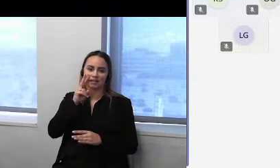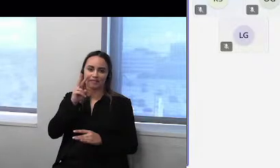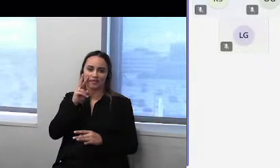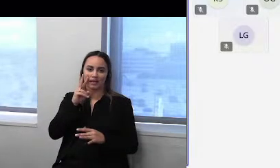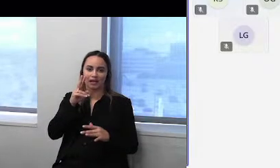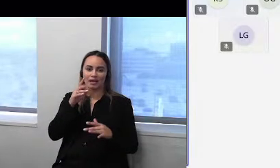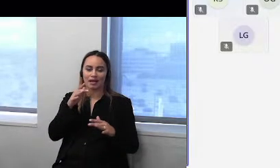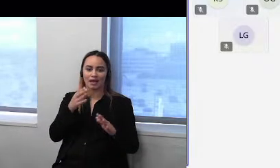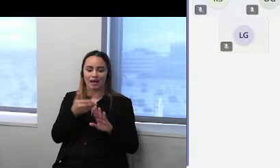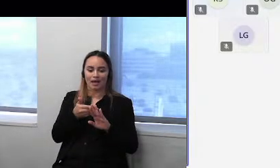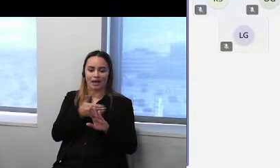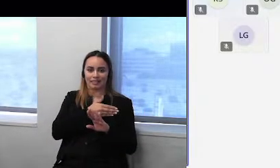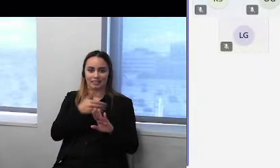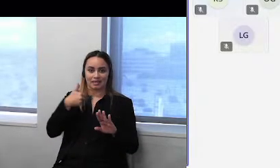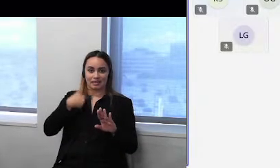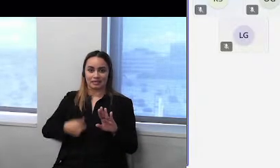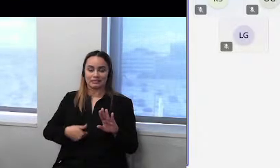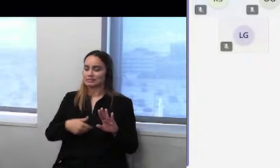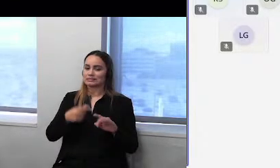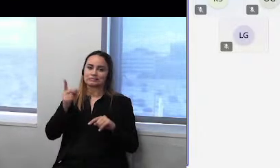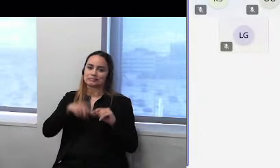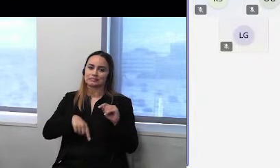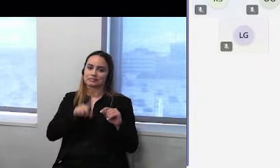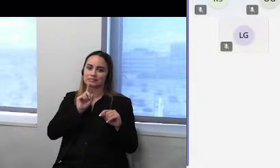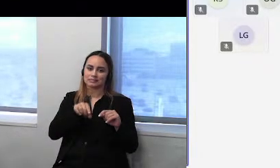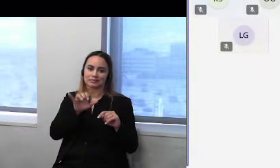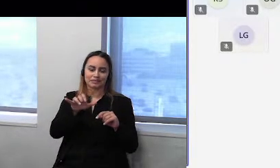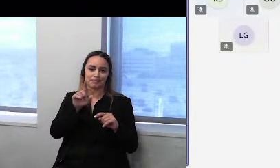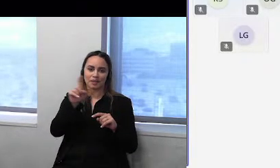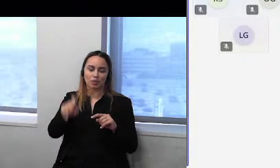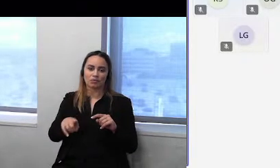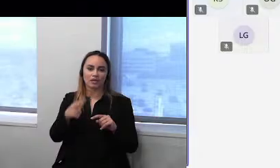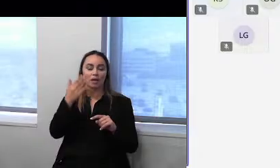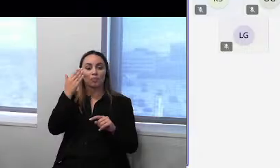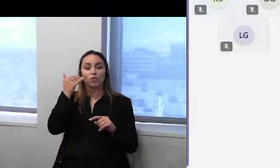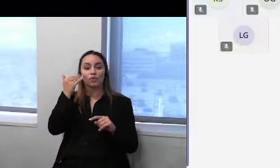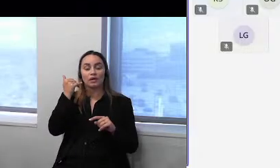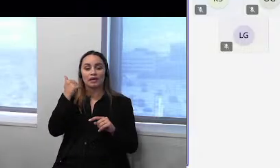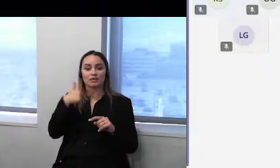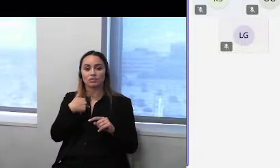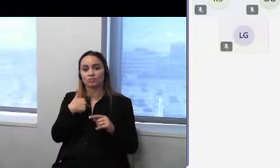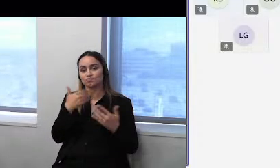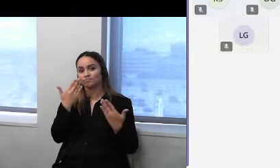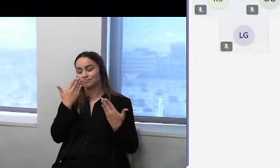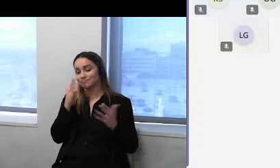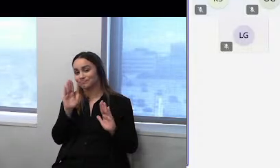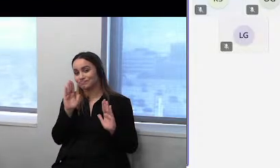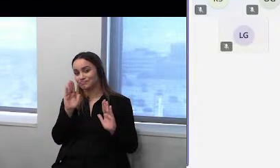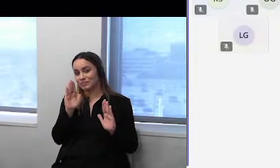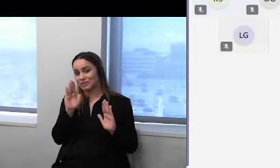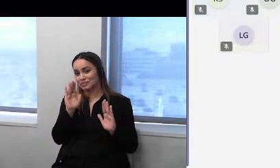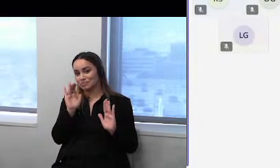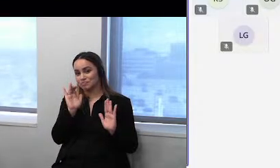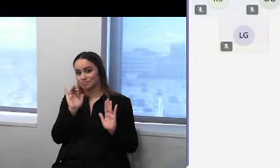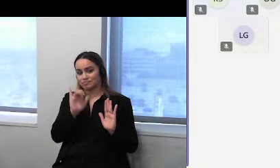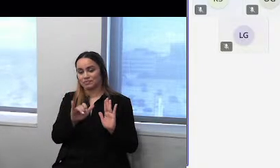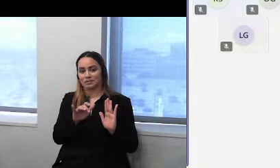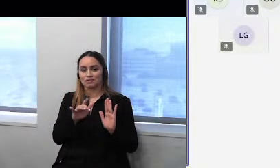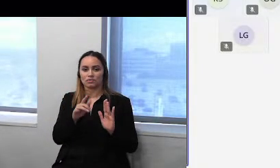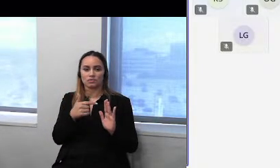knowledge, I cannot answer that question because I do not know that to be a fact. So I do not know that to be the